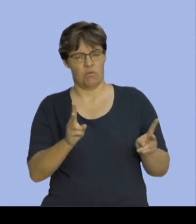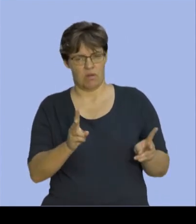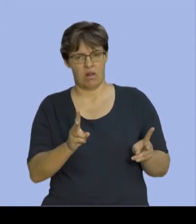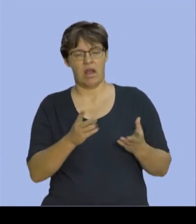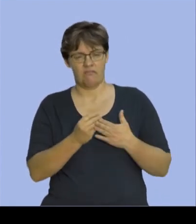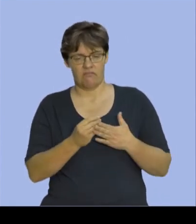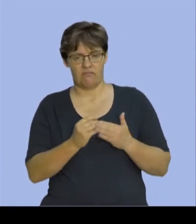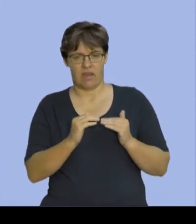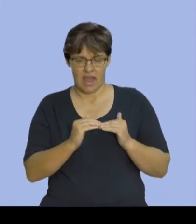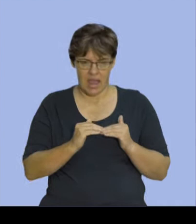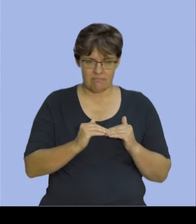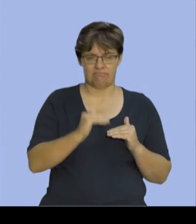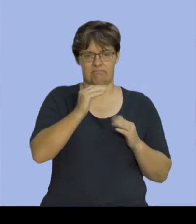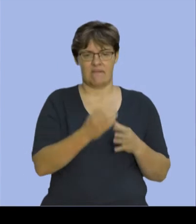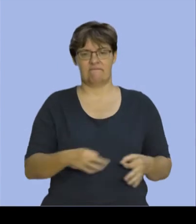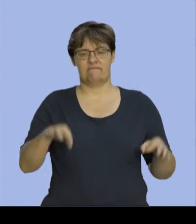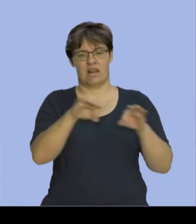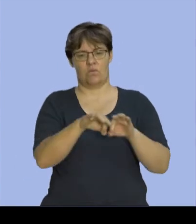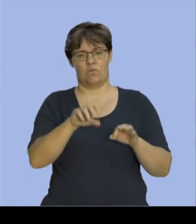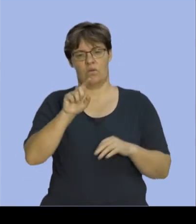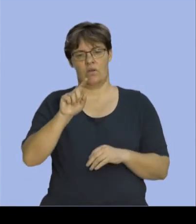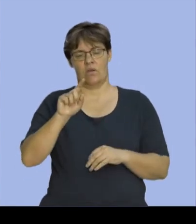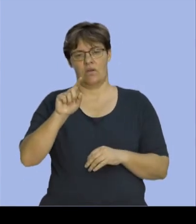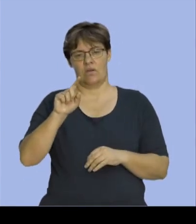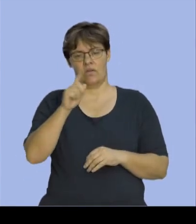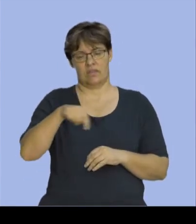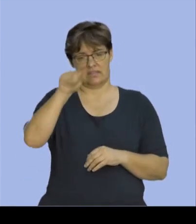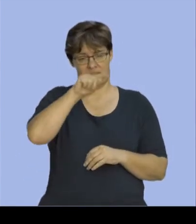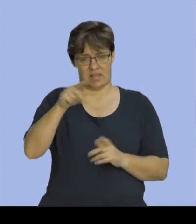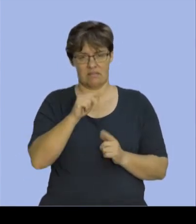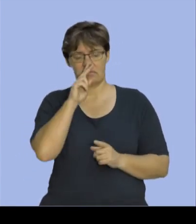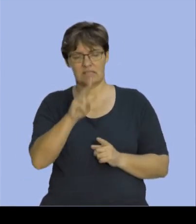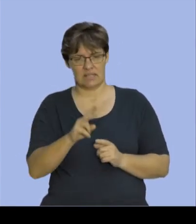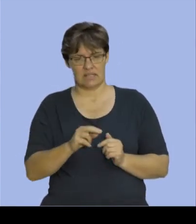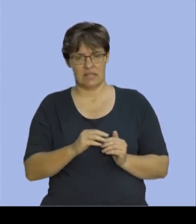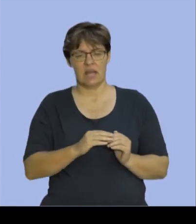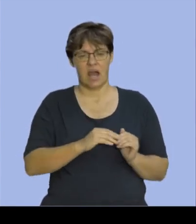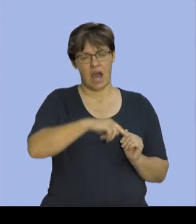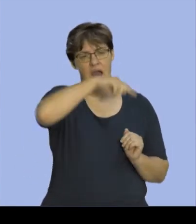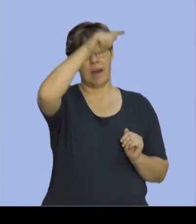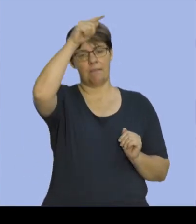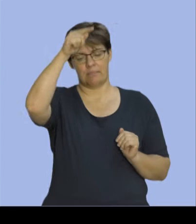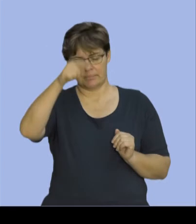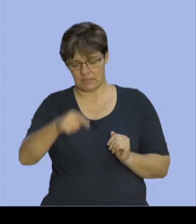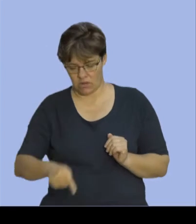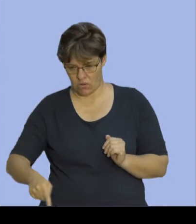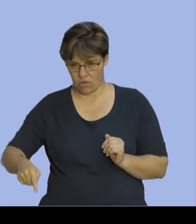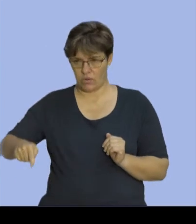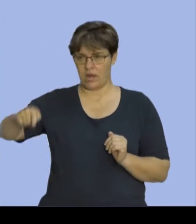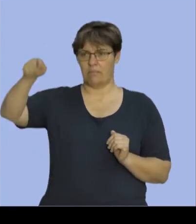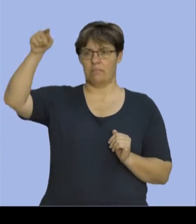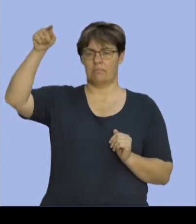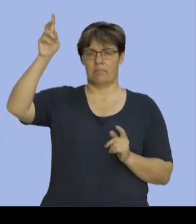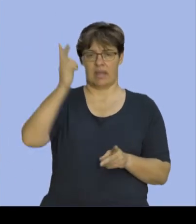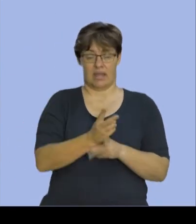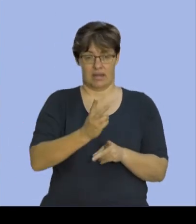to increase the values of theta? You can see that it is fluctuating. It's going up, it's going down, it's going